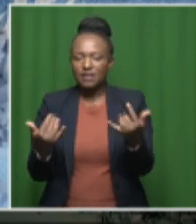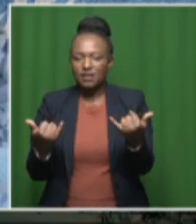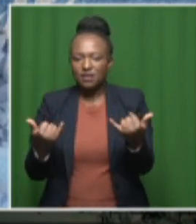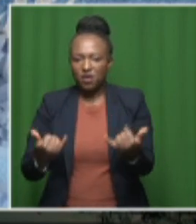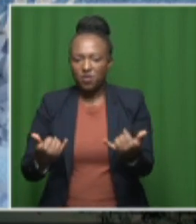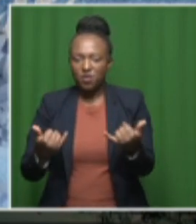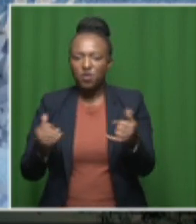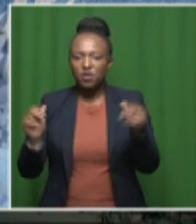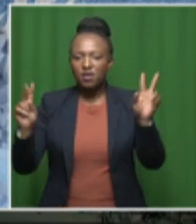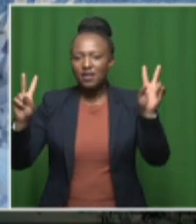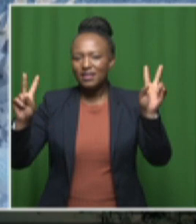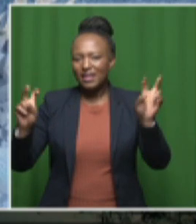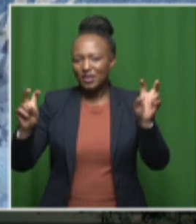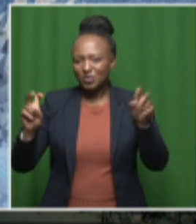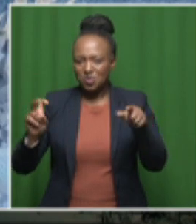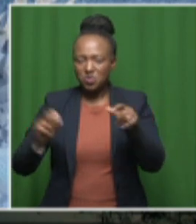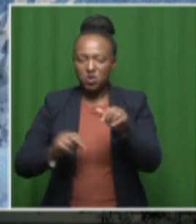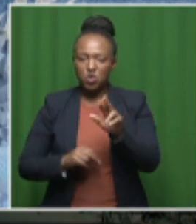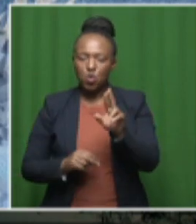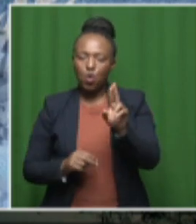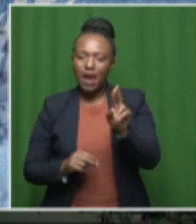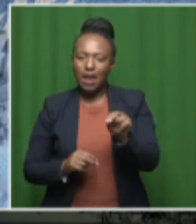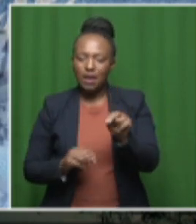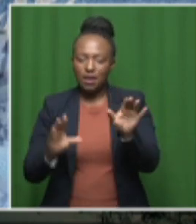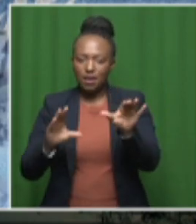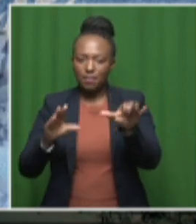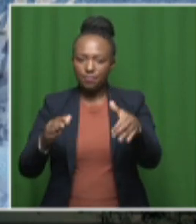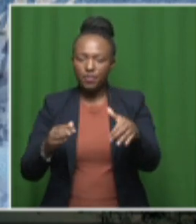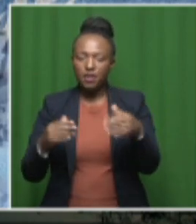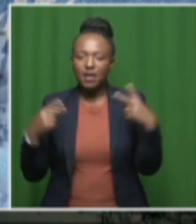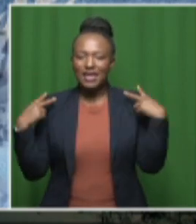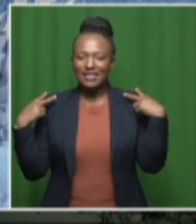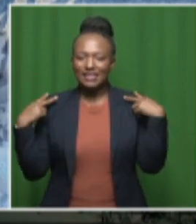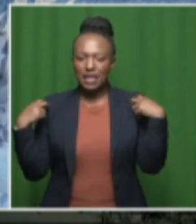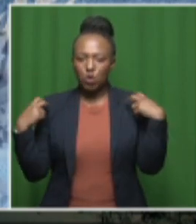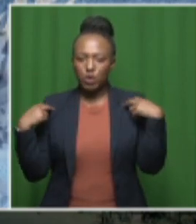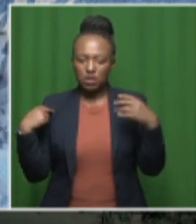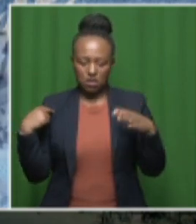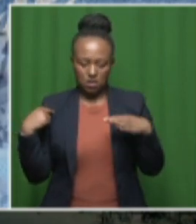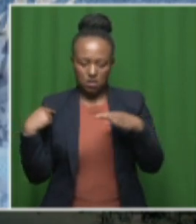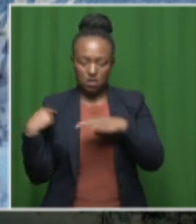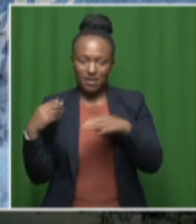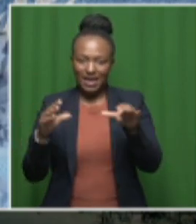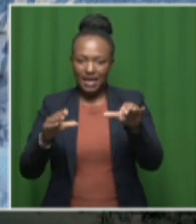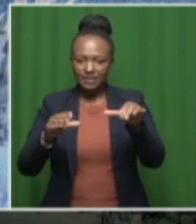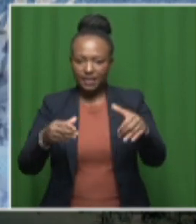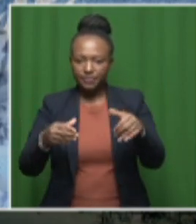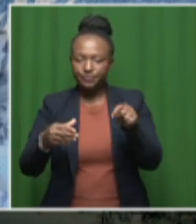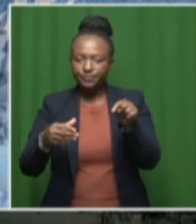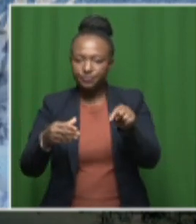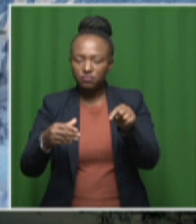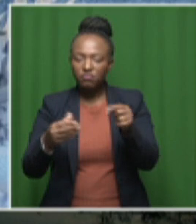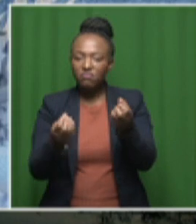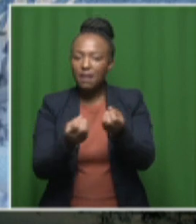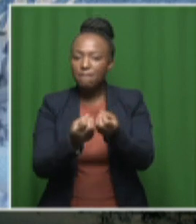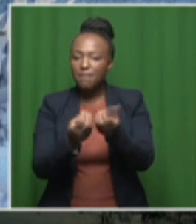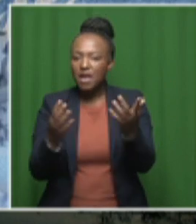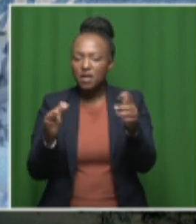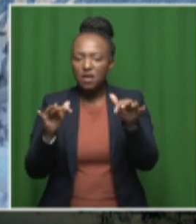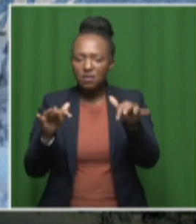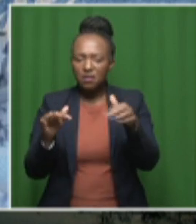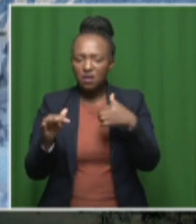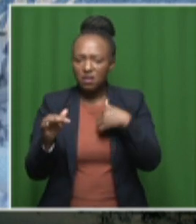and this particularly when it comes to the Security Council. And I want to focus on this just a little bit. For many that don't perhaps understand